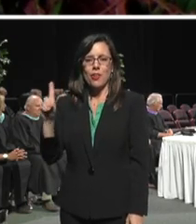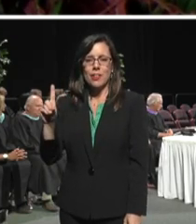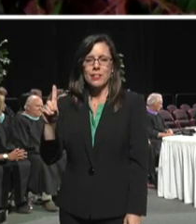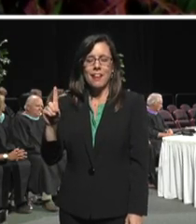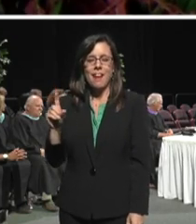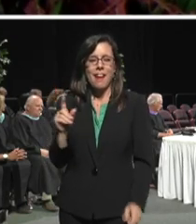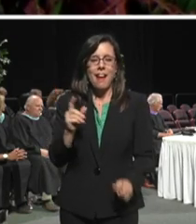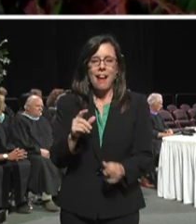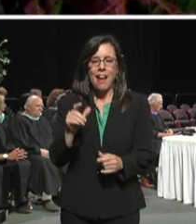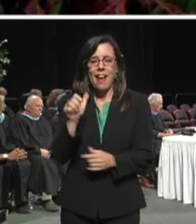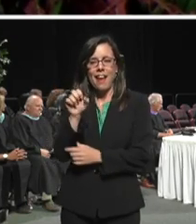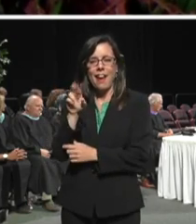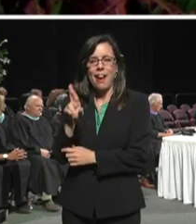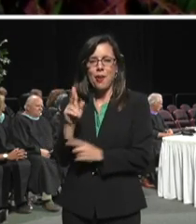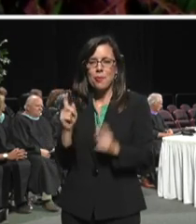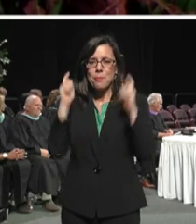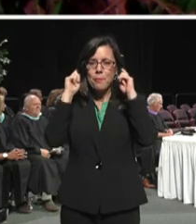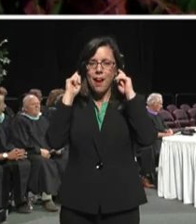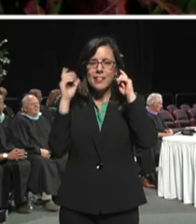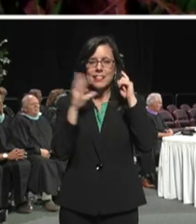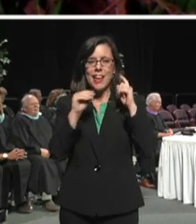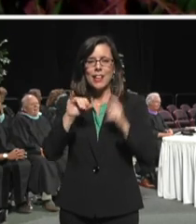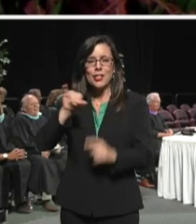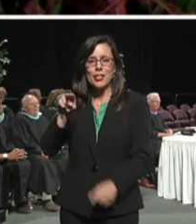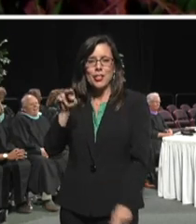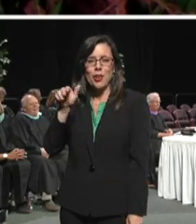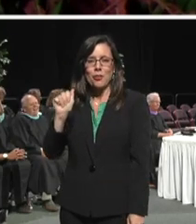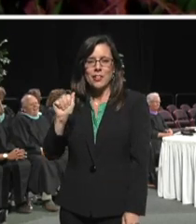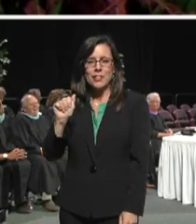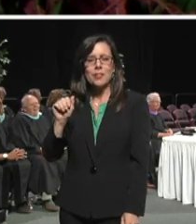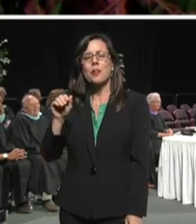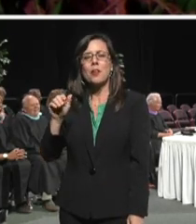the revival of the Jonas Brothers.